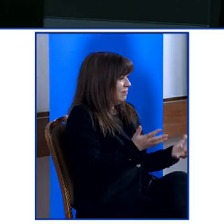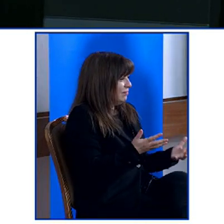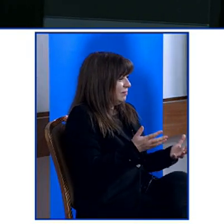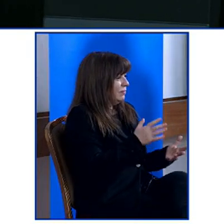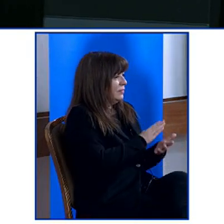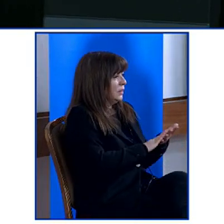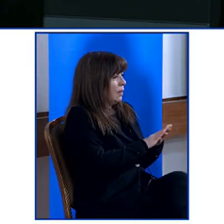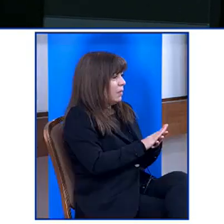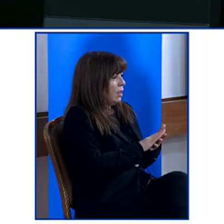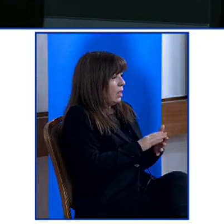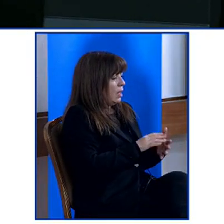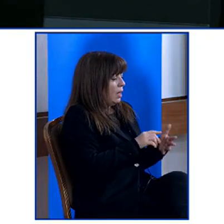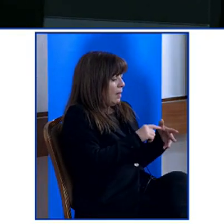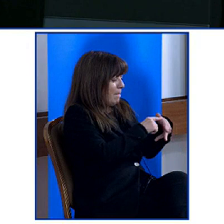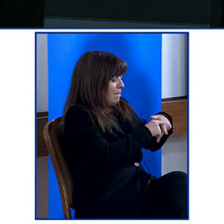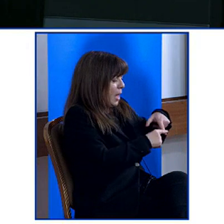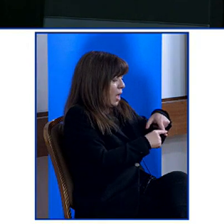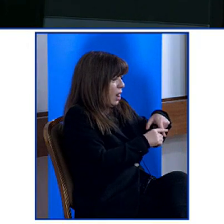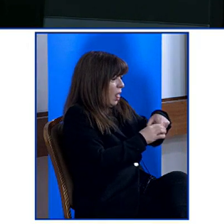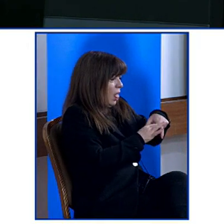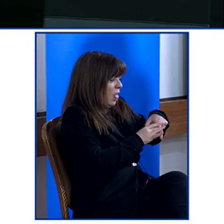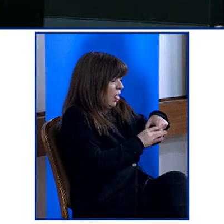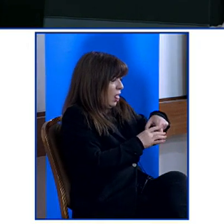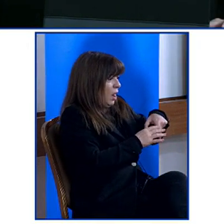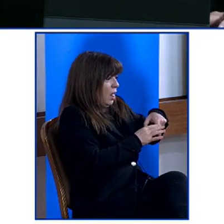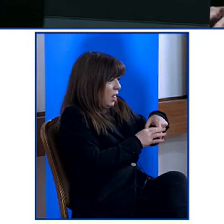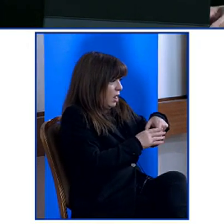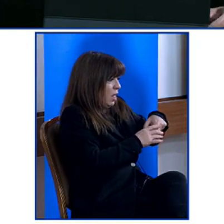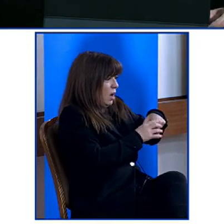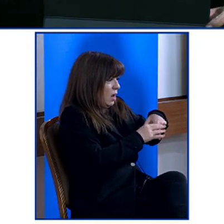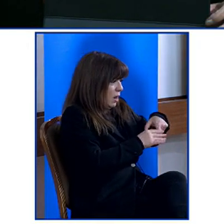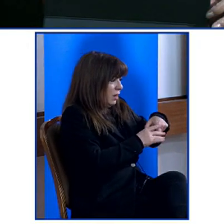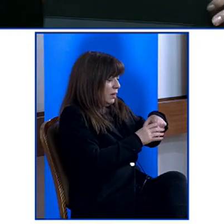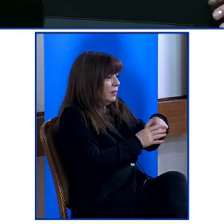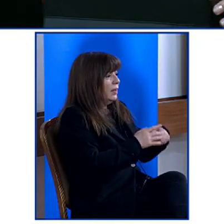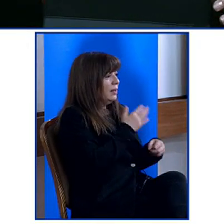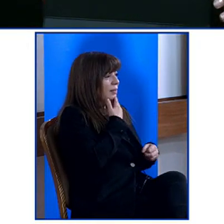ischemia, thrombosis, organ failure, coma, and death.